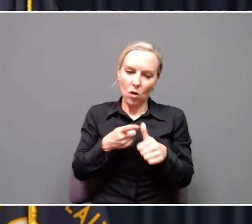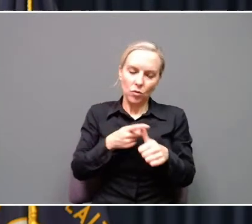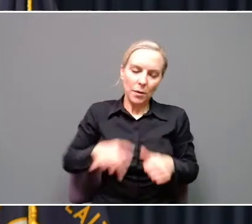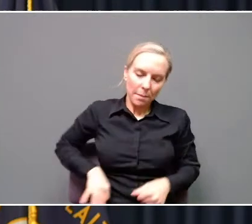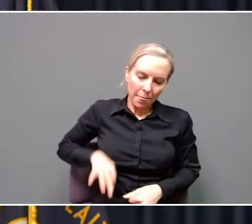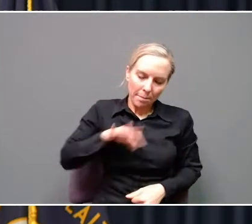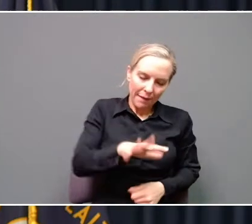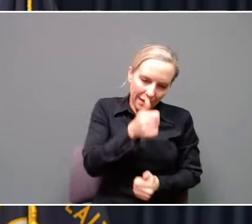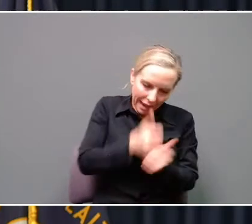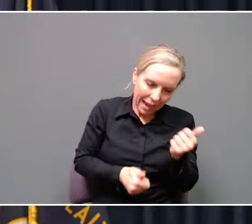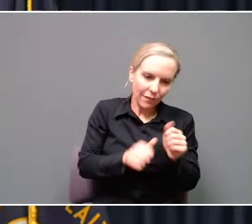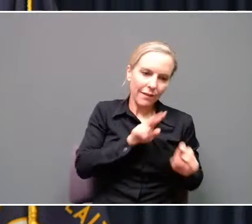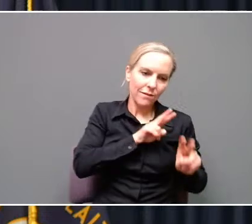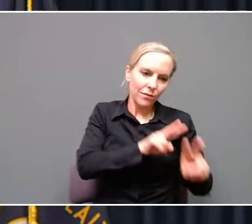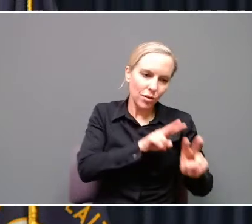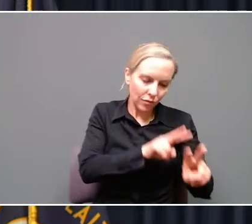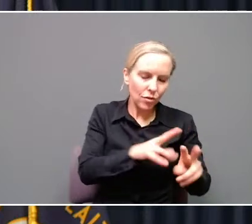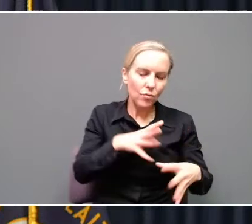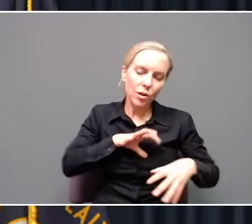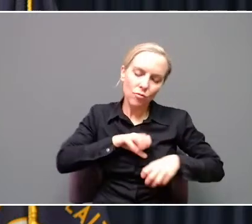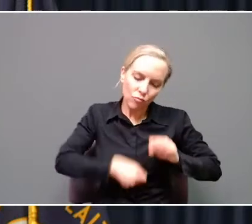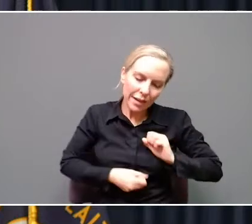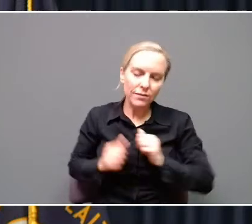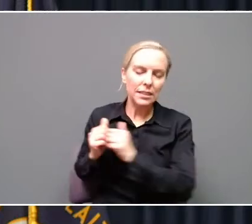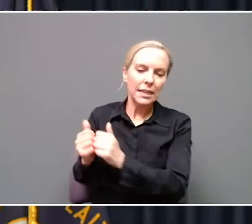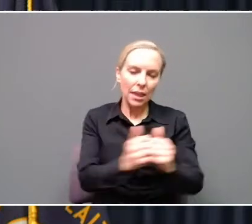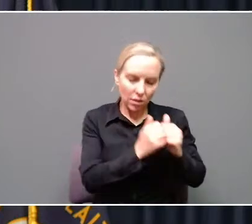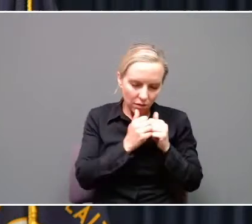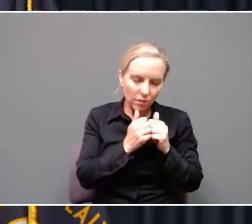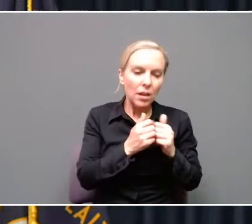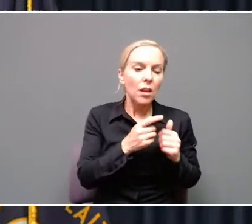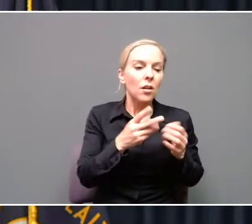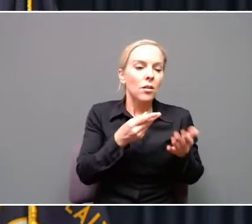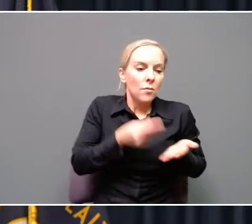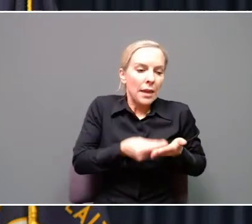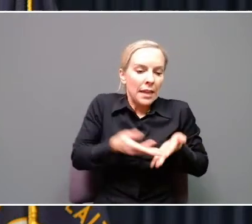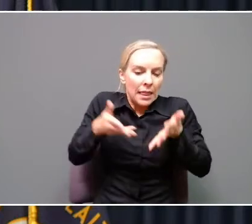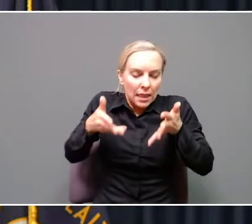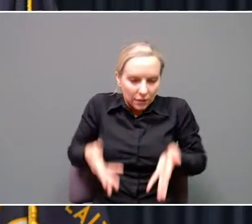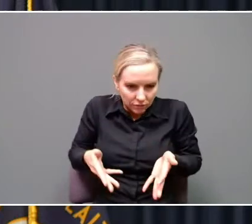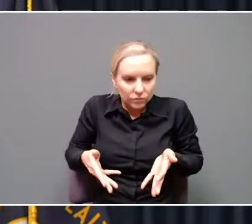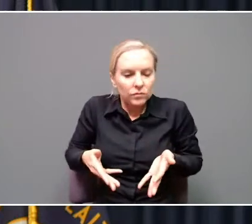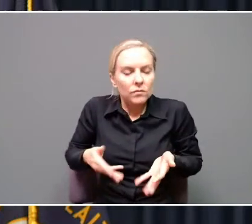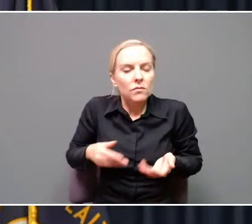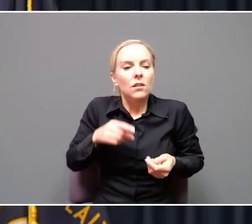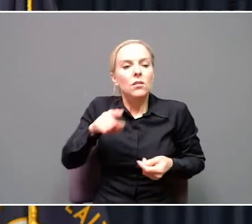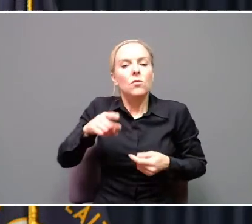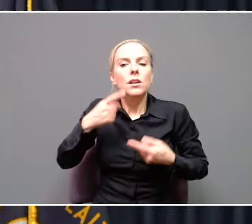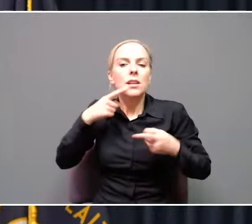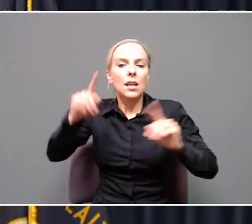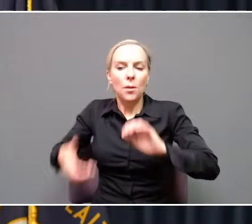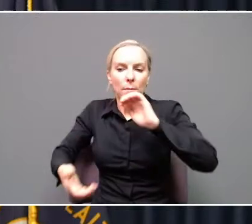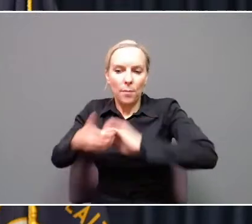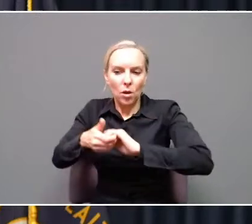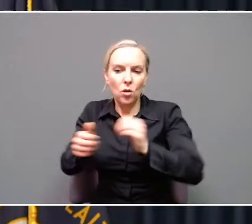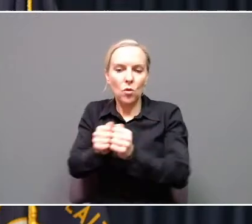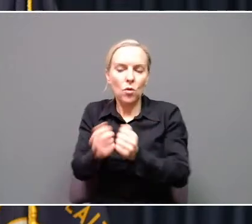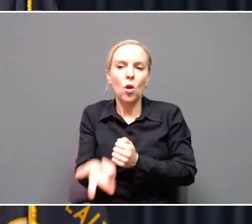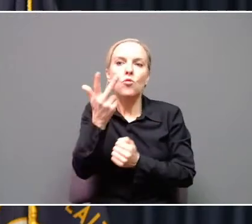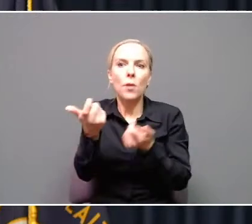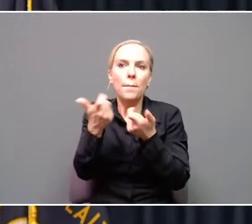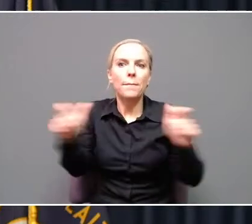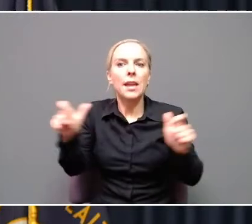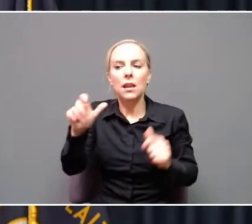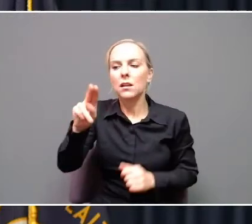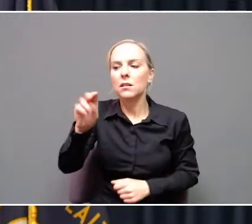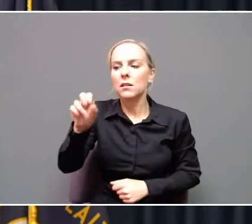worry about that as we grieve together. Then we announced a partnership with 3 major nonprofits to rebuild 300 homes